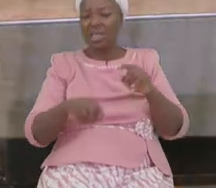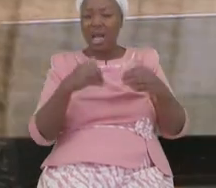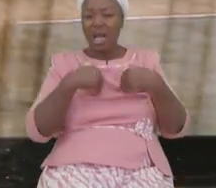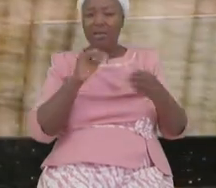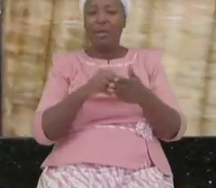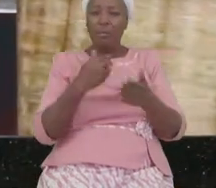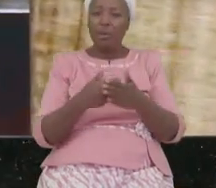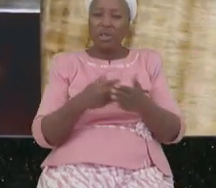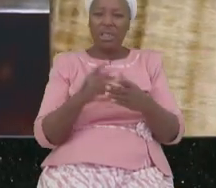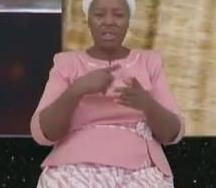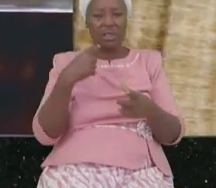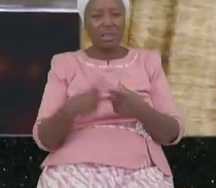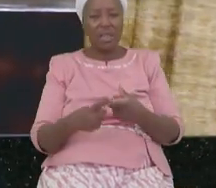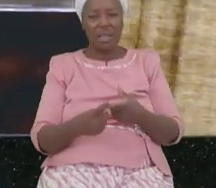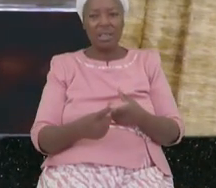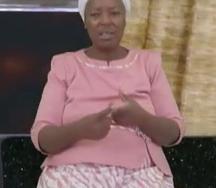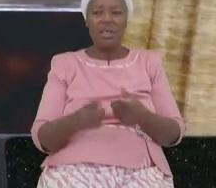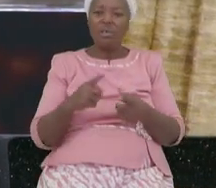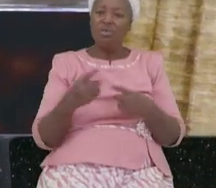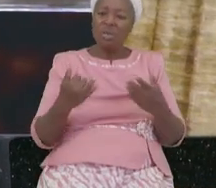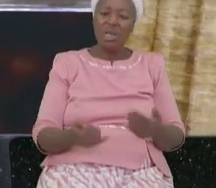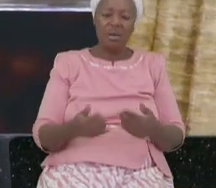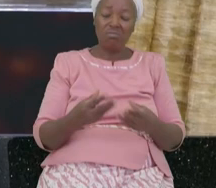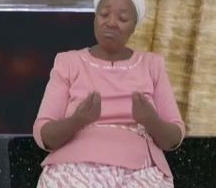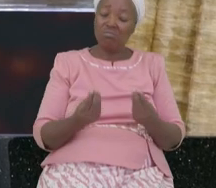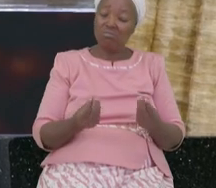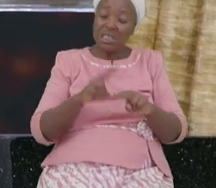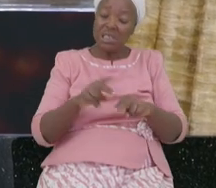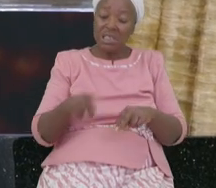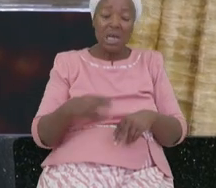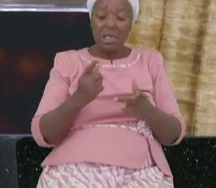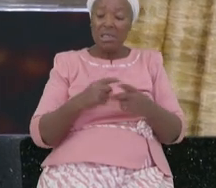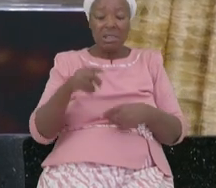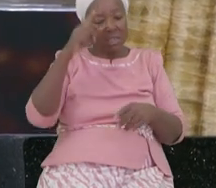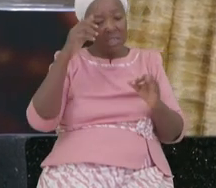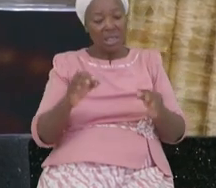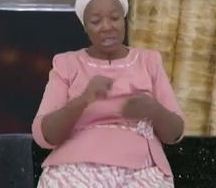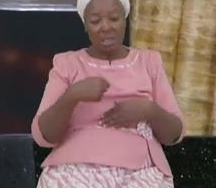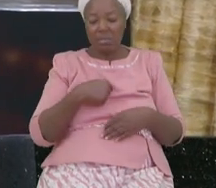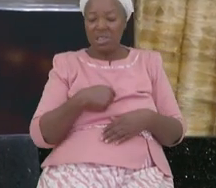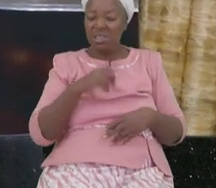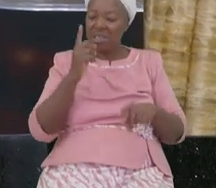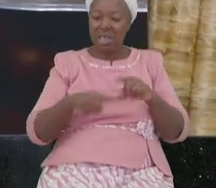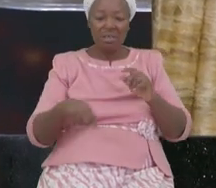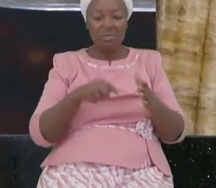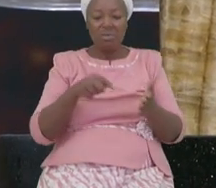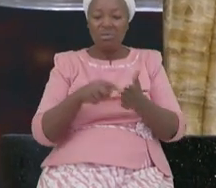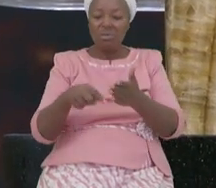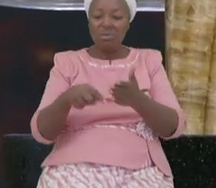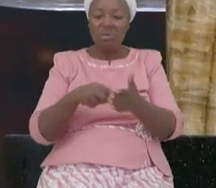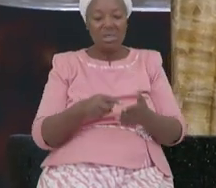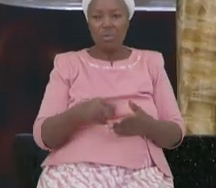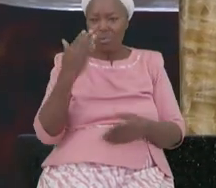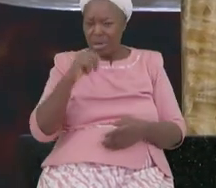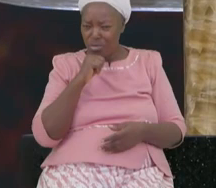resources. Then you settle for a lower thing. I know I cannot do that. Why not? Why